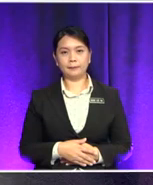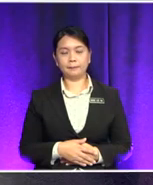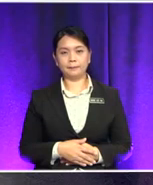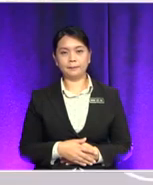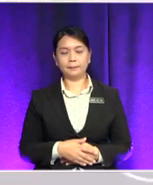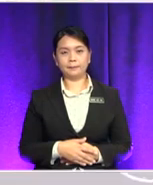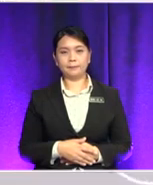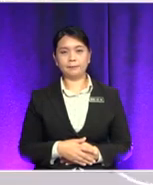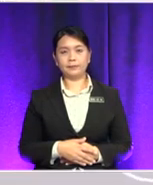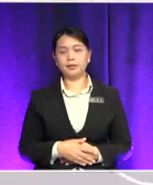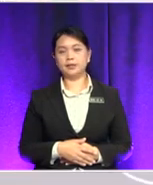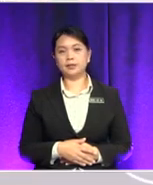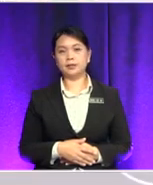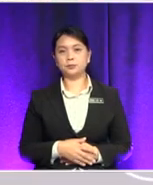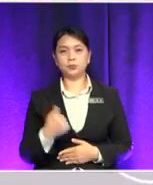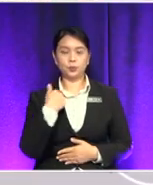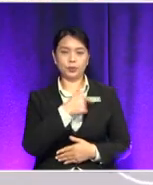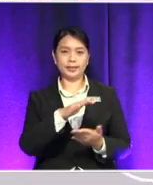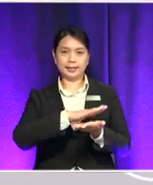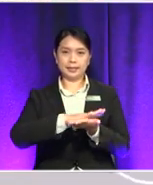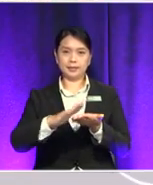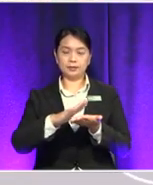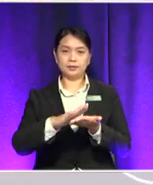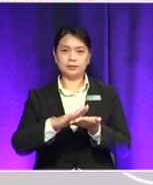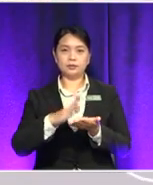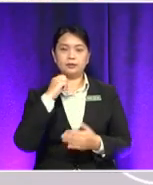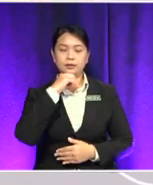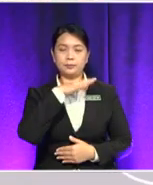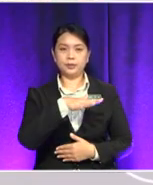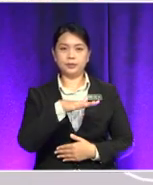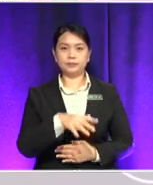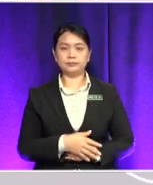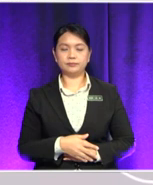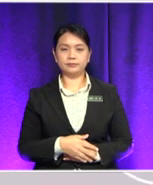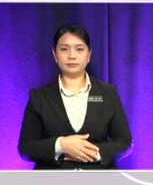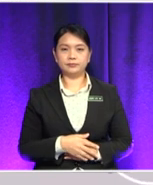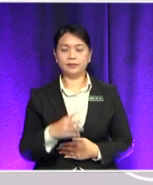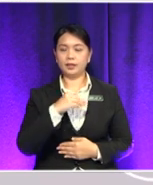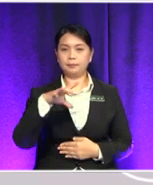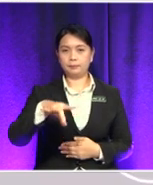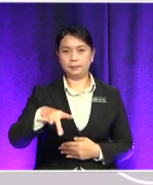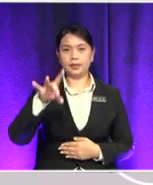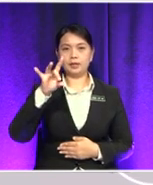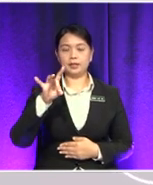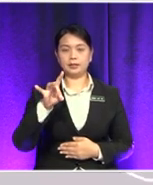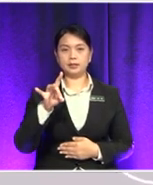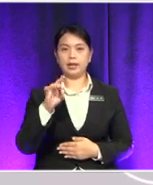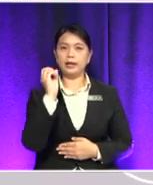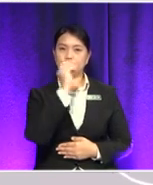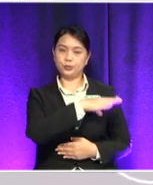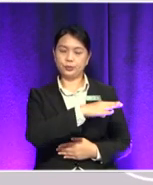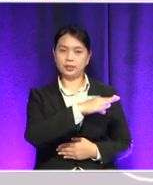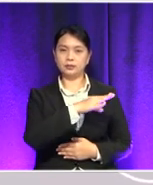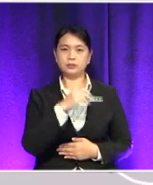Okay. I believe if we clean up the rubbish and throw pick up, and throw and pick up the rubbish and throw into the rubbish bin.